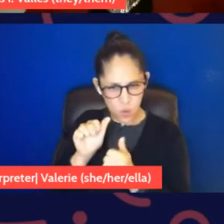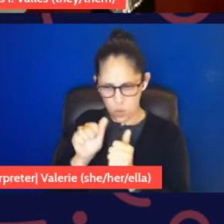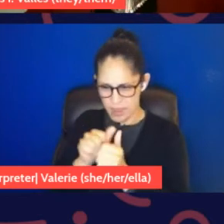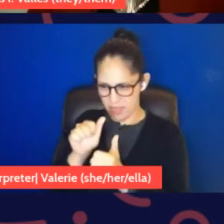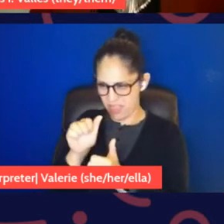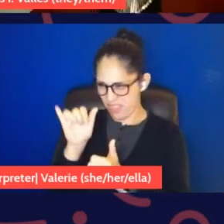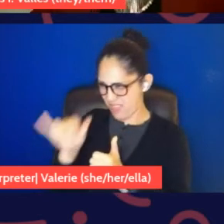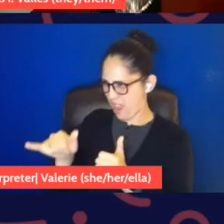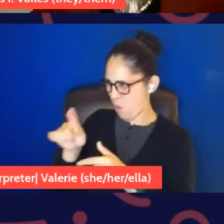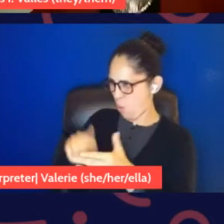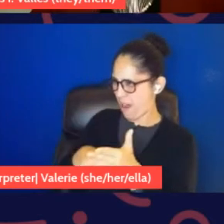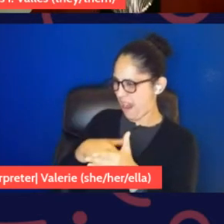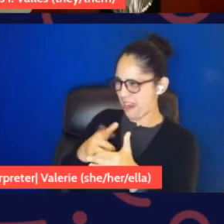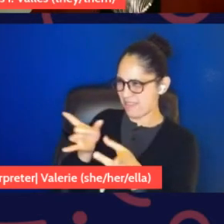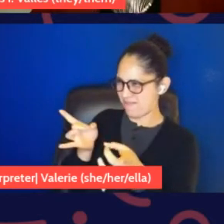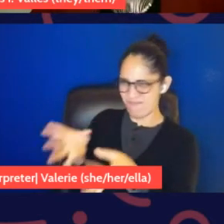mean